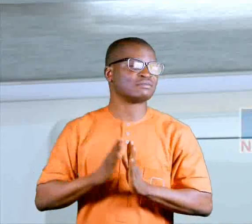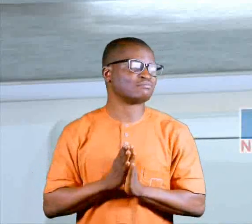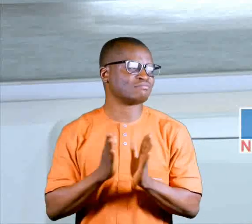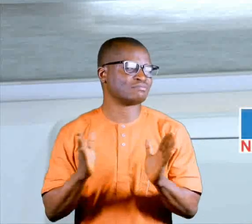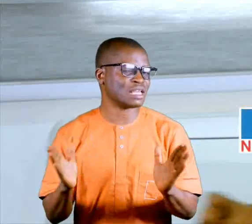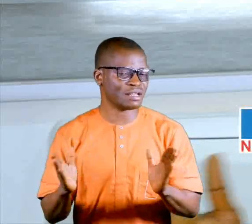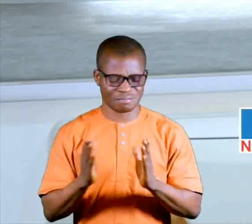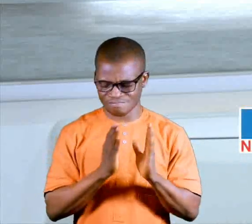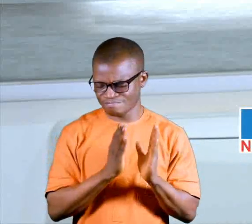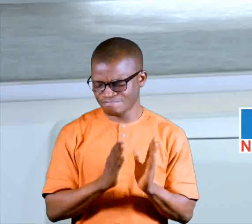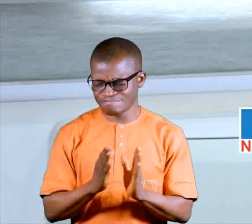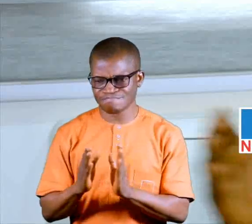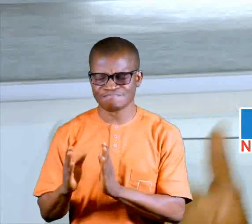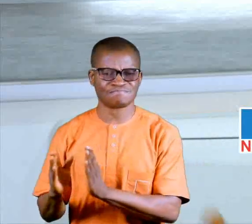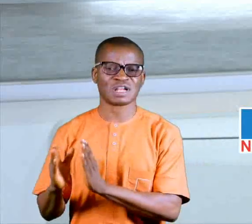year of